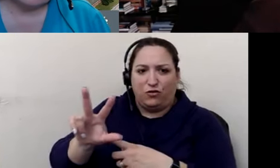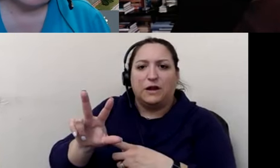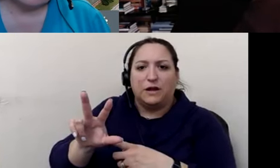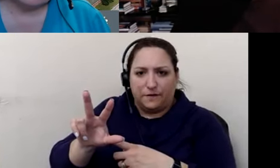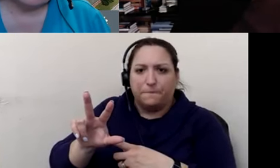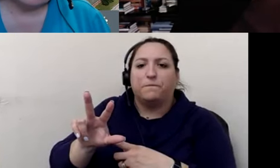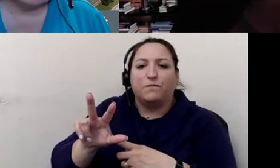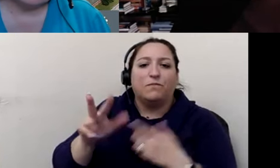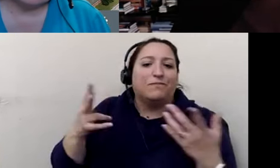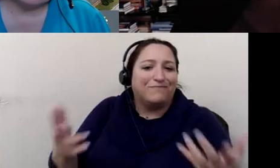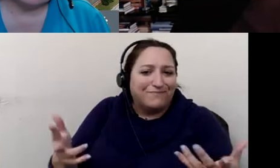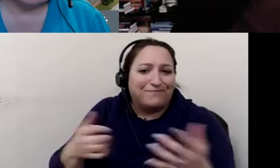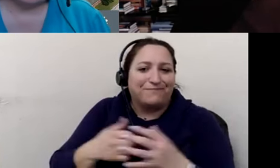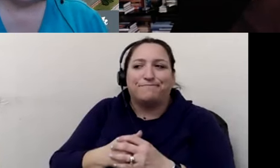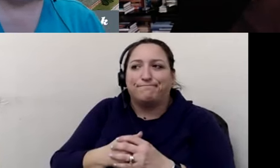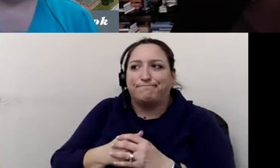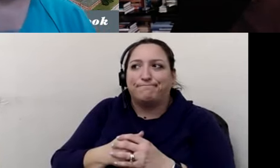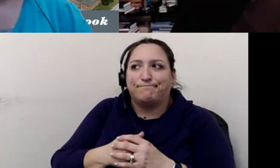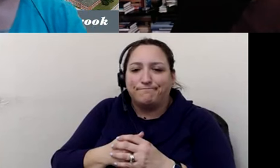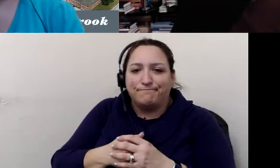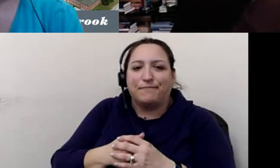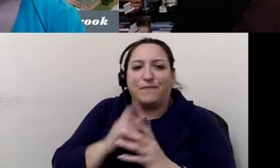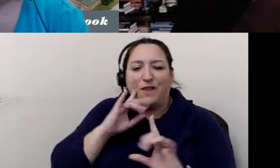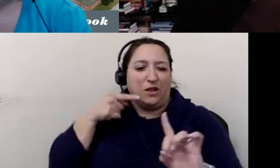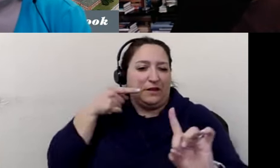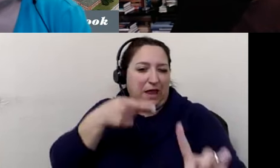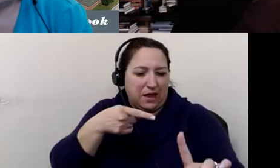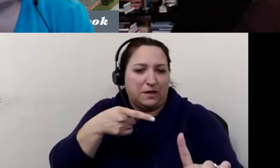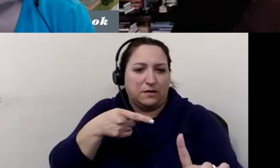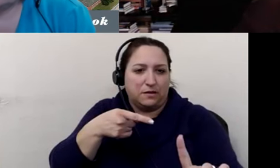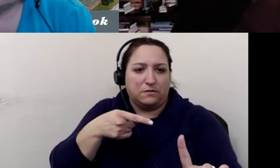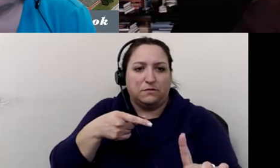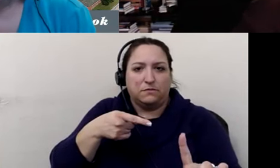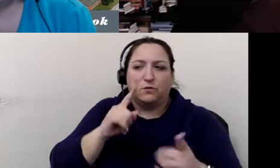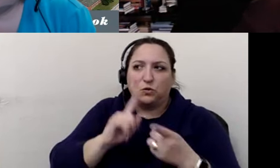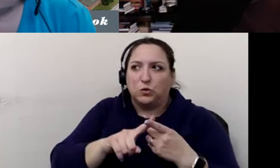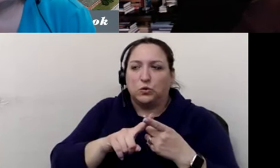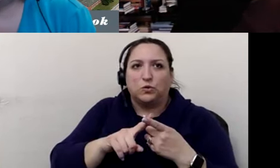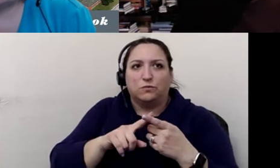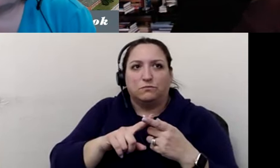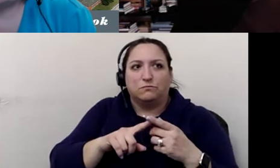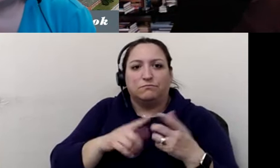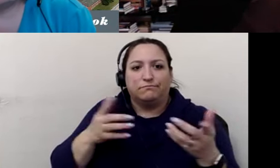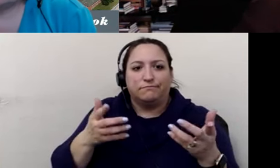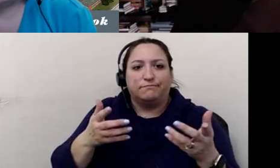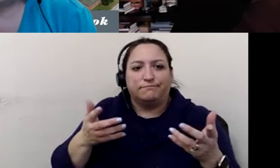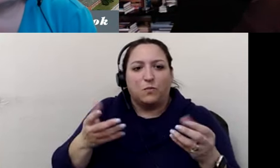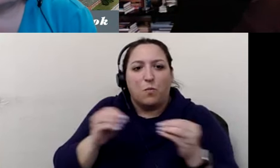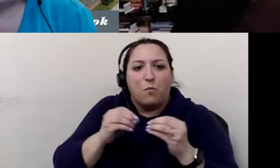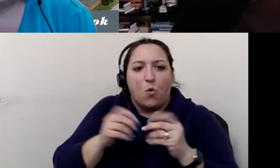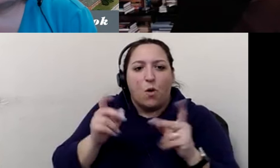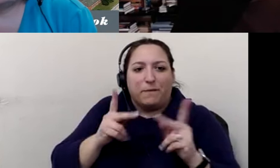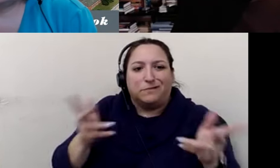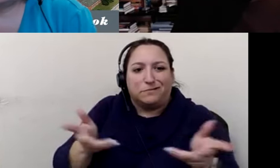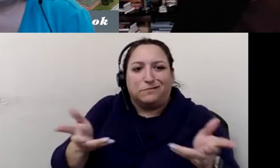1973. But, you know, as I said, the intent was to float the boat for everyone, so that, you